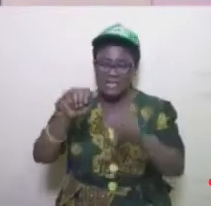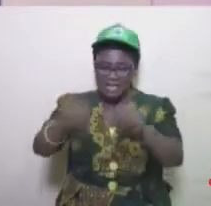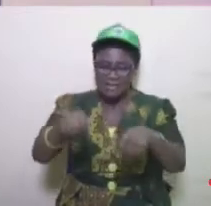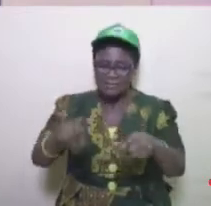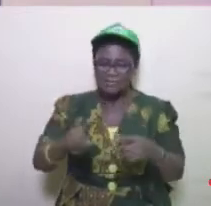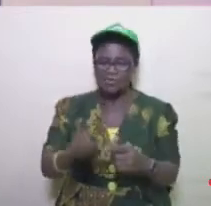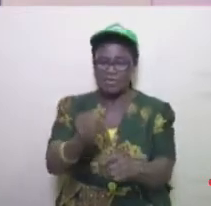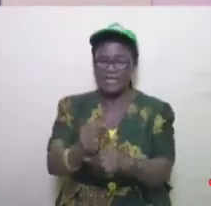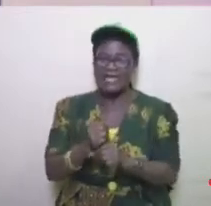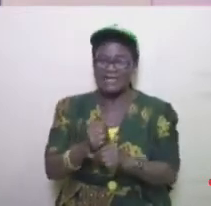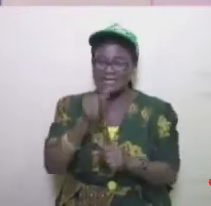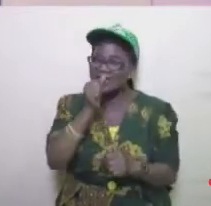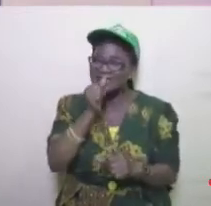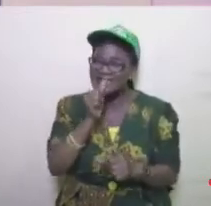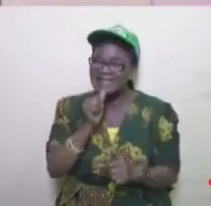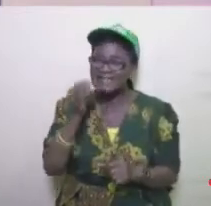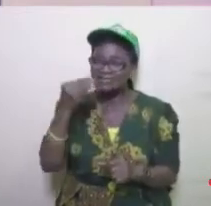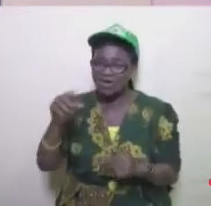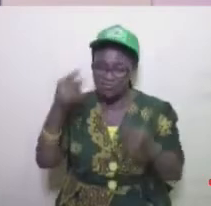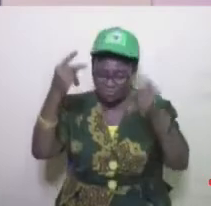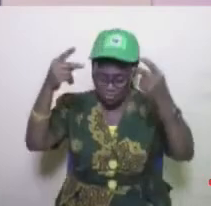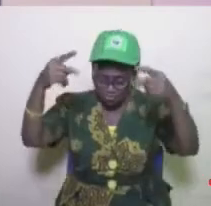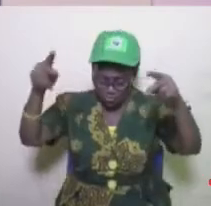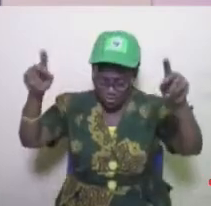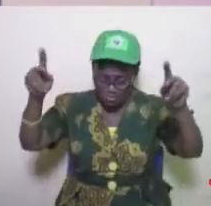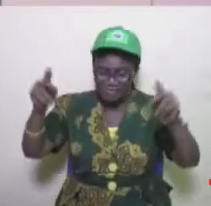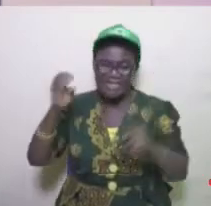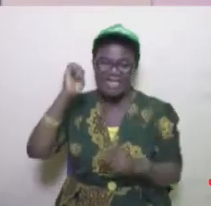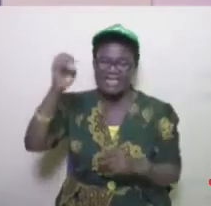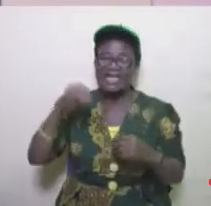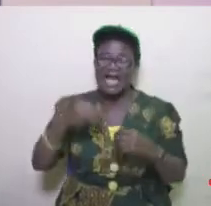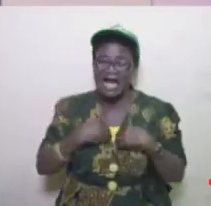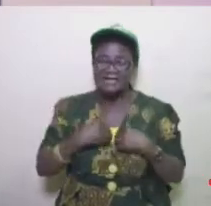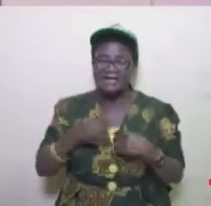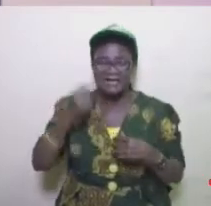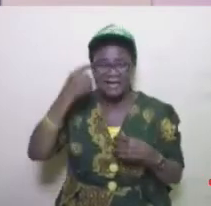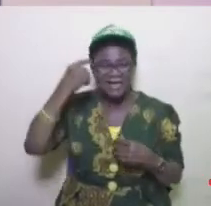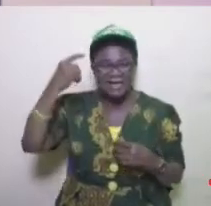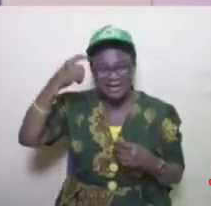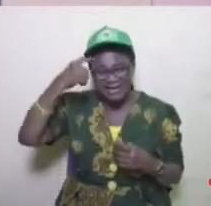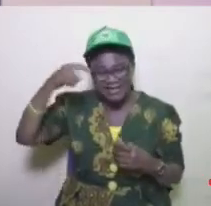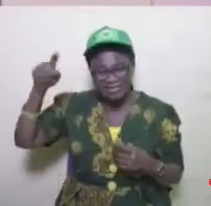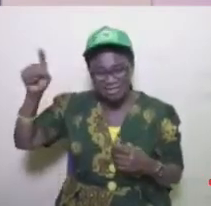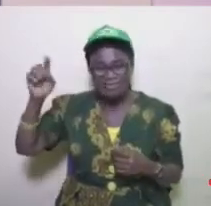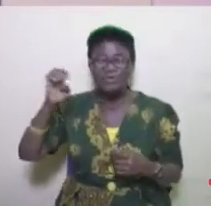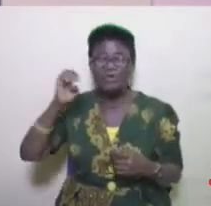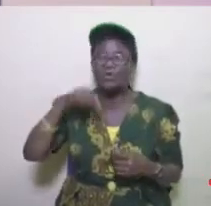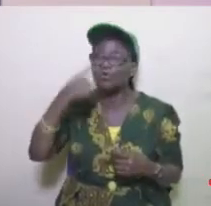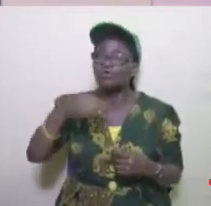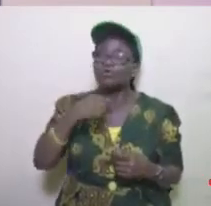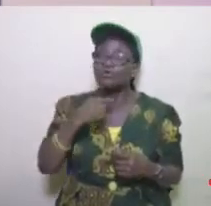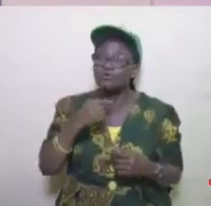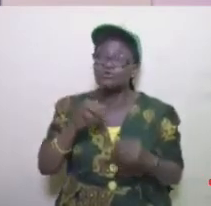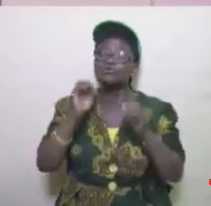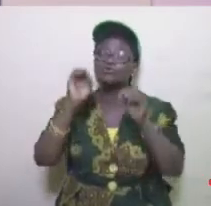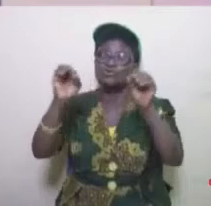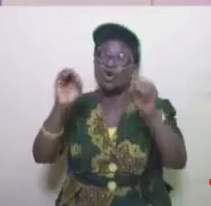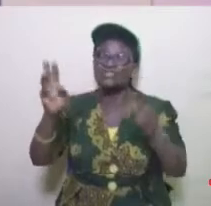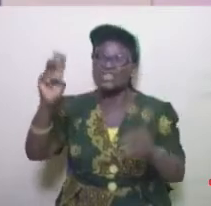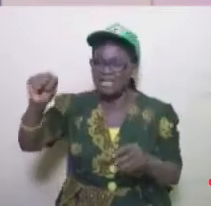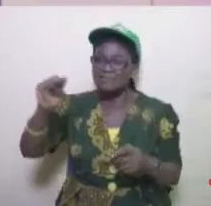of prosperity, of success? He had a dream. Who taught him to paint a wood and put before a